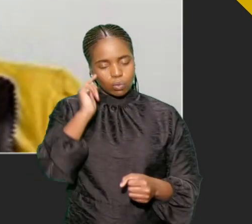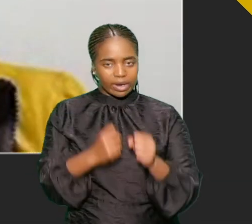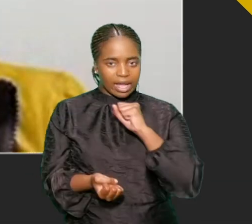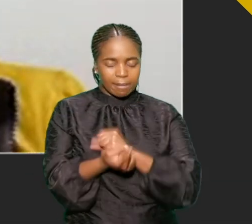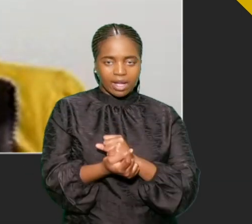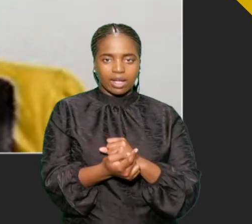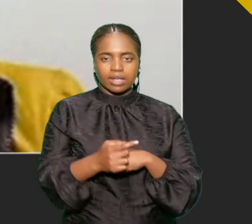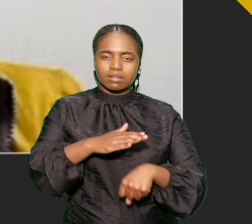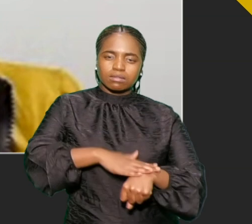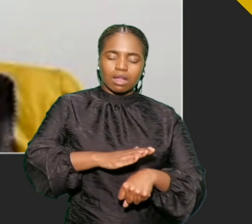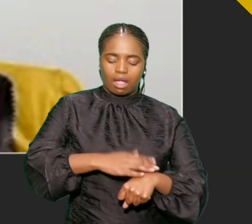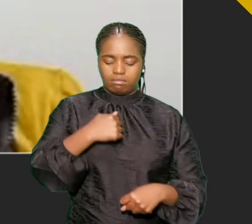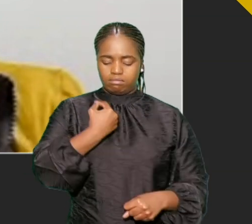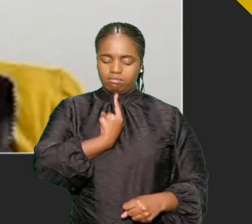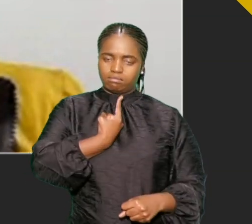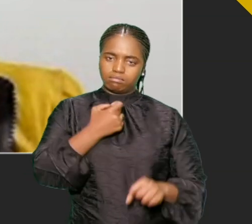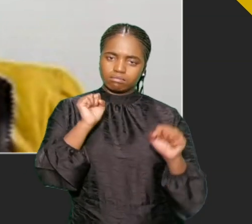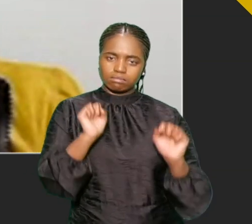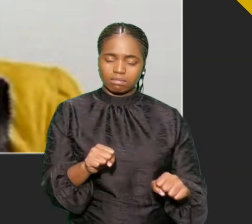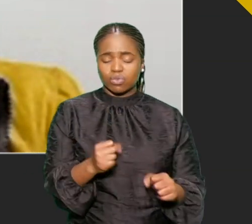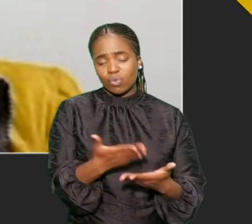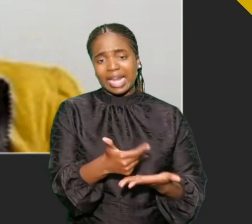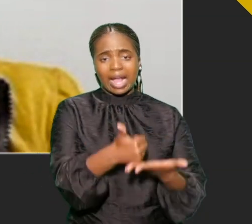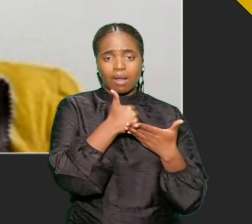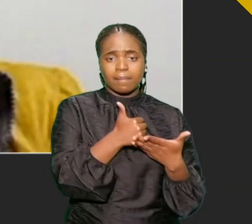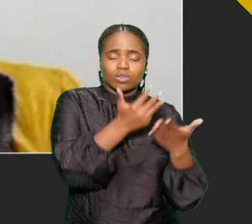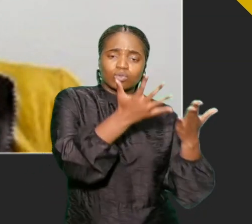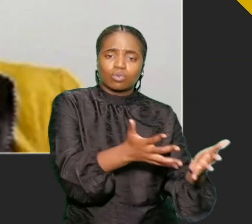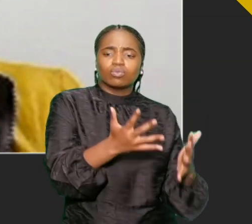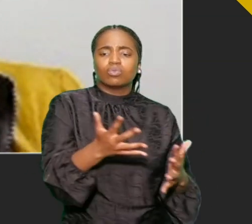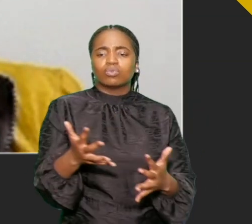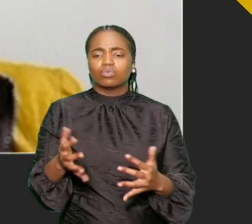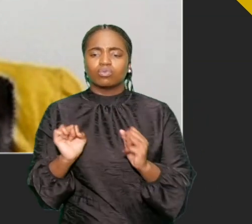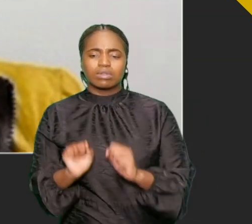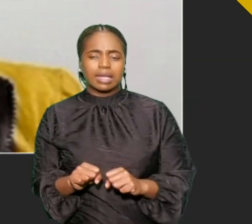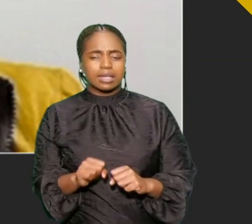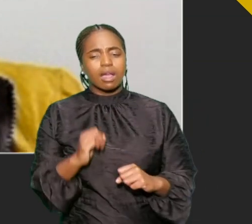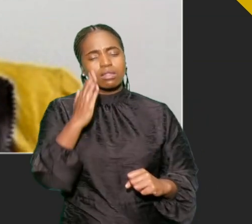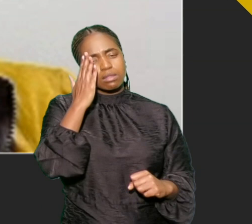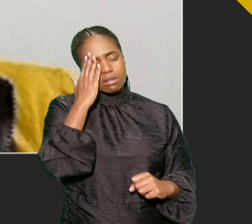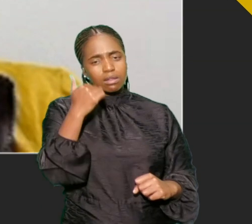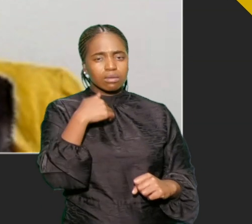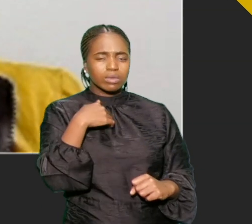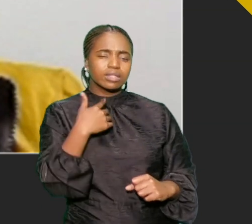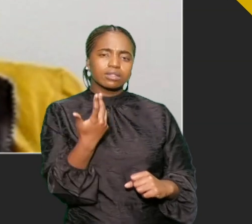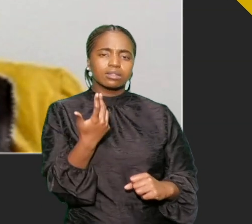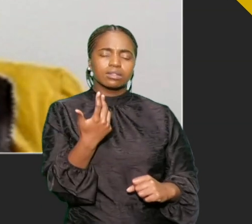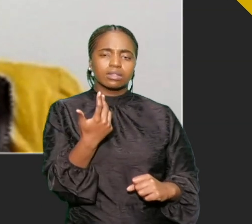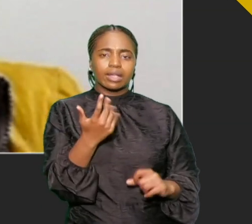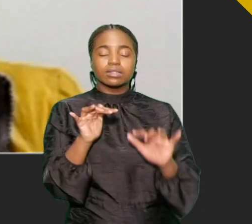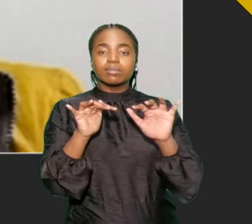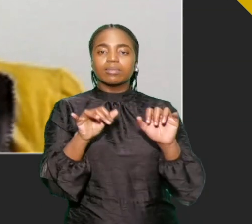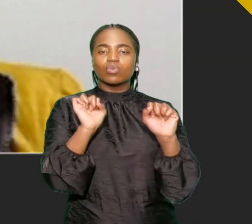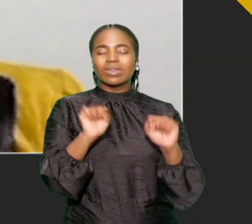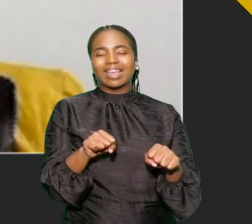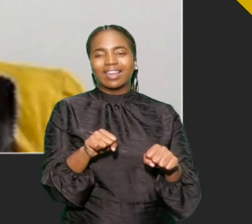just be myself, to sit with my emotions. You can help me in these specific ways. And so I think as a society, we can break that mold